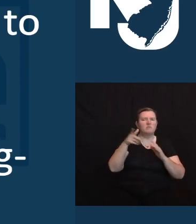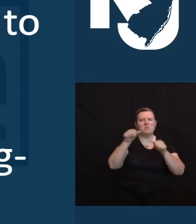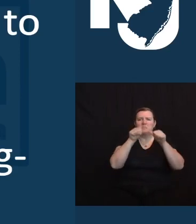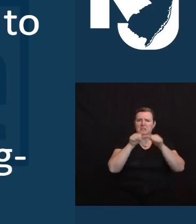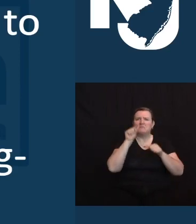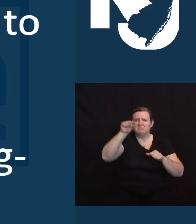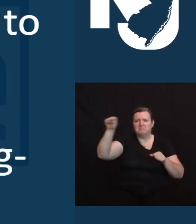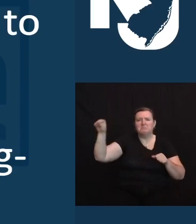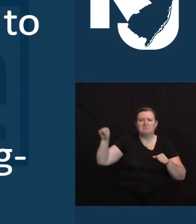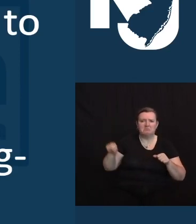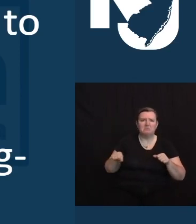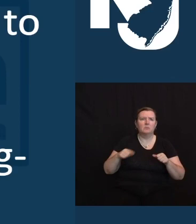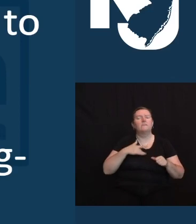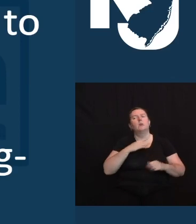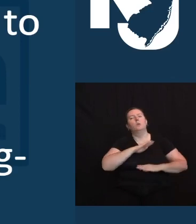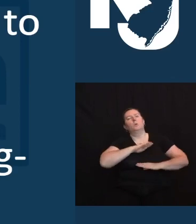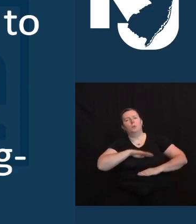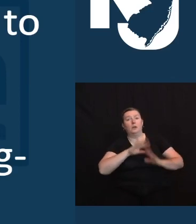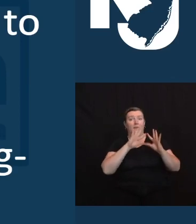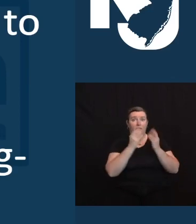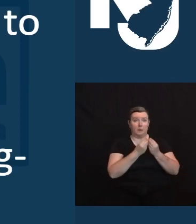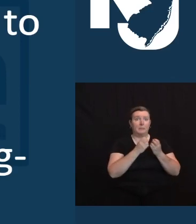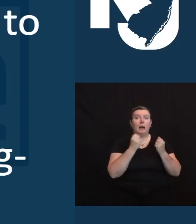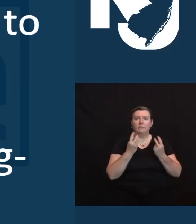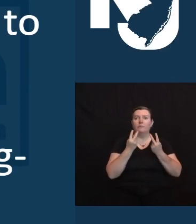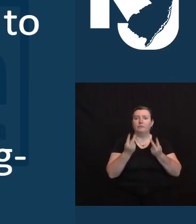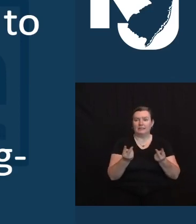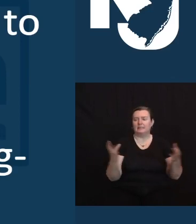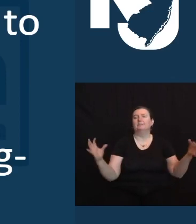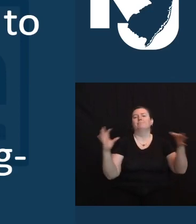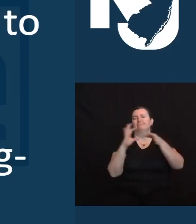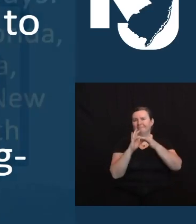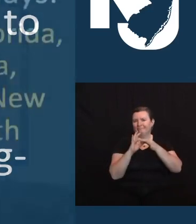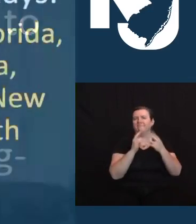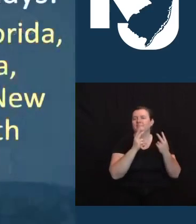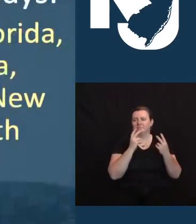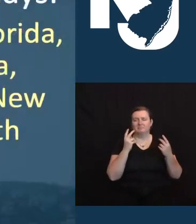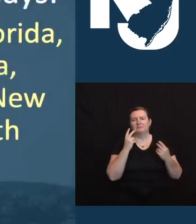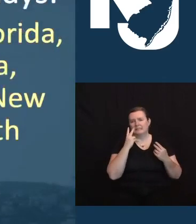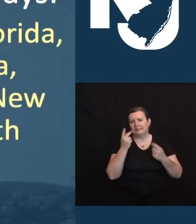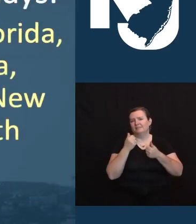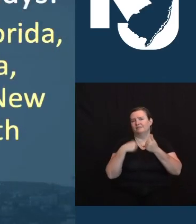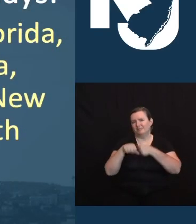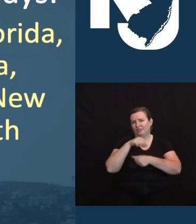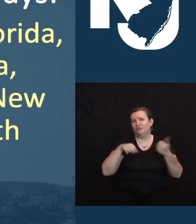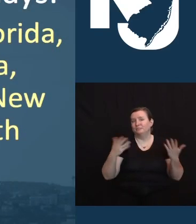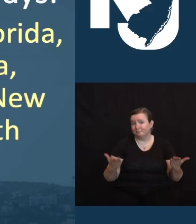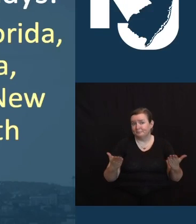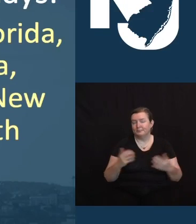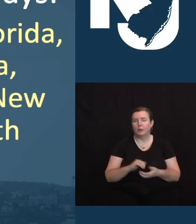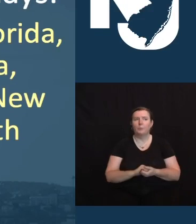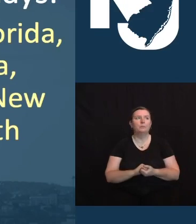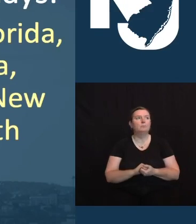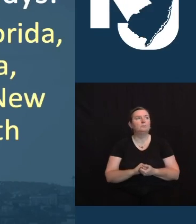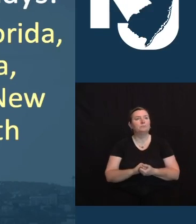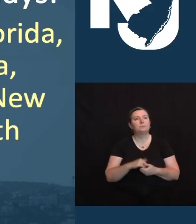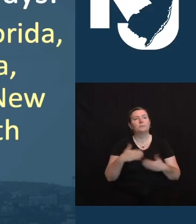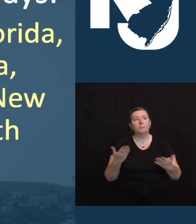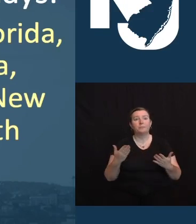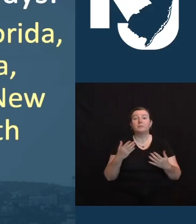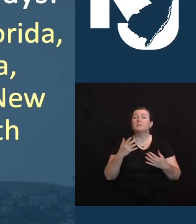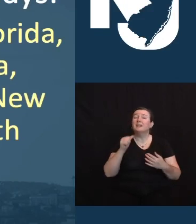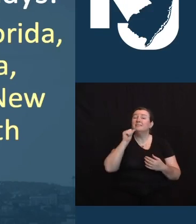families will be able to once again be together. God bless them all. Next, as it was reported yesterday, the list